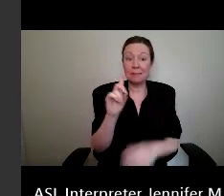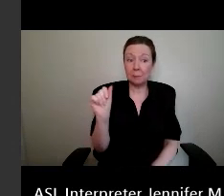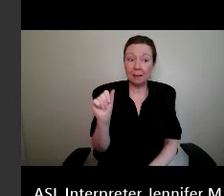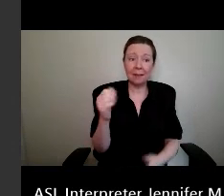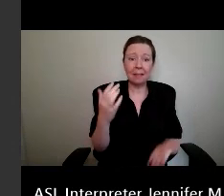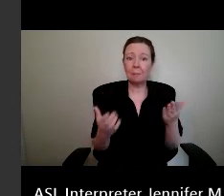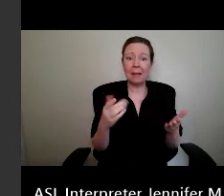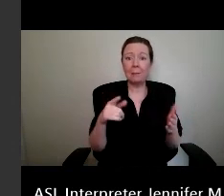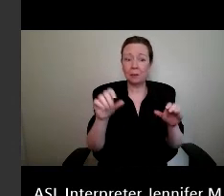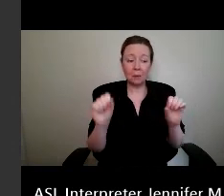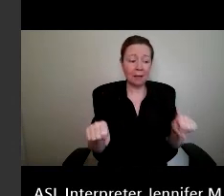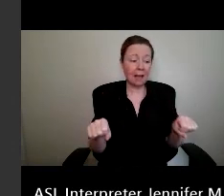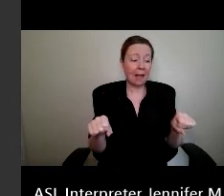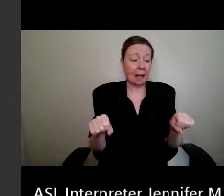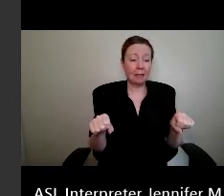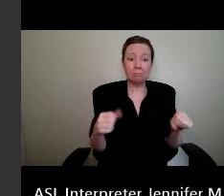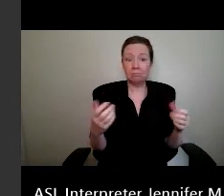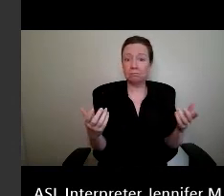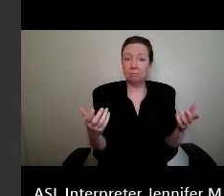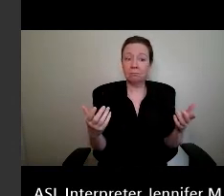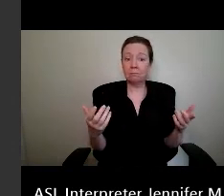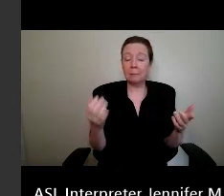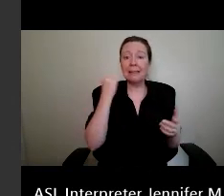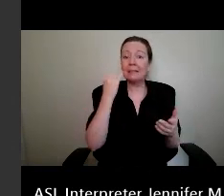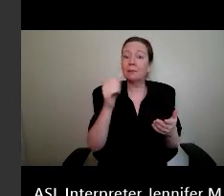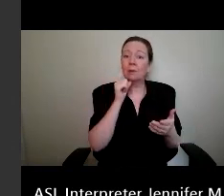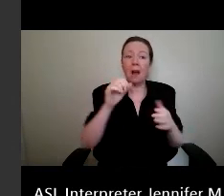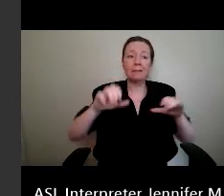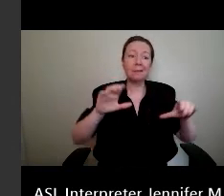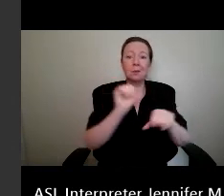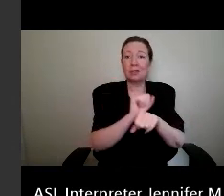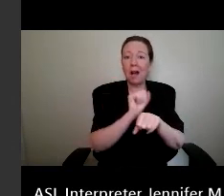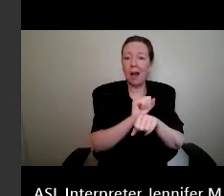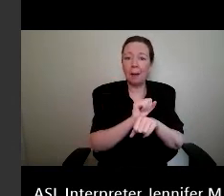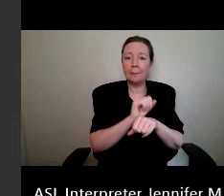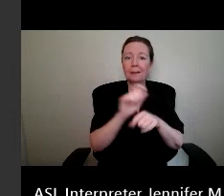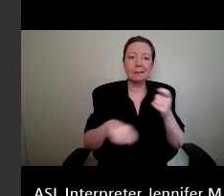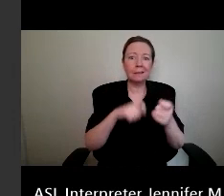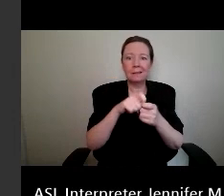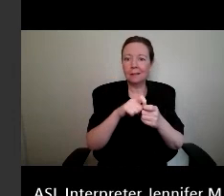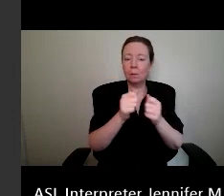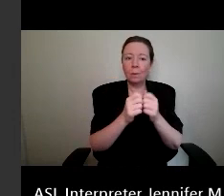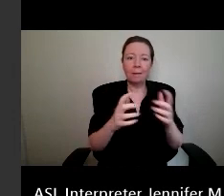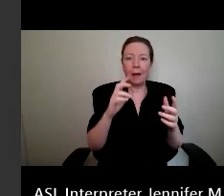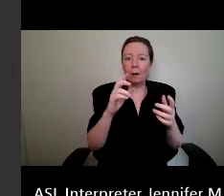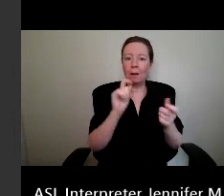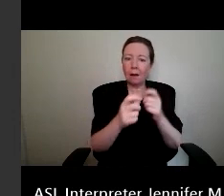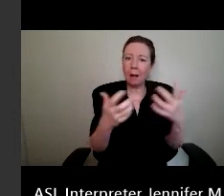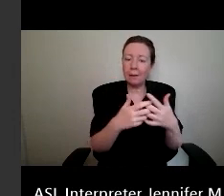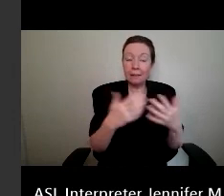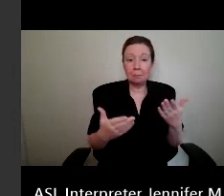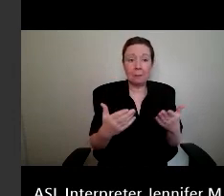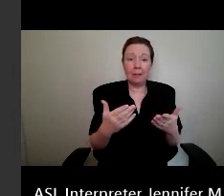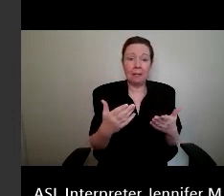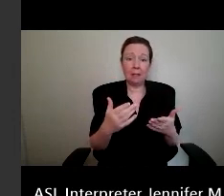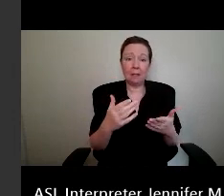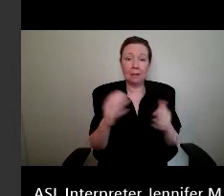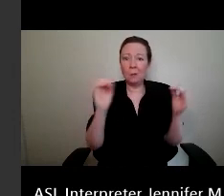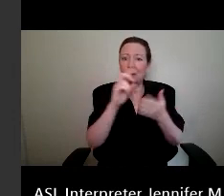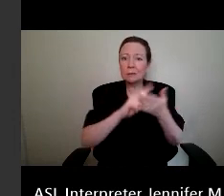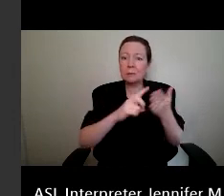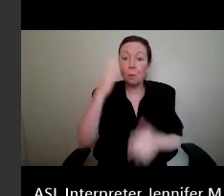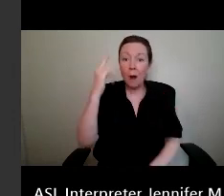be able to, if you're not performing your job like in the exact way without those accommodations, you might not be discriminated upon because you might be able